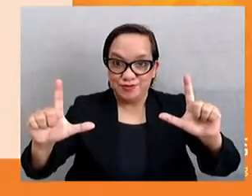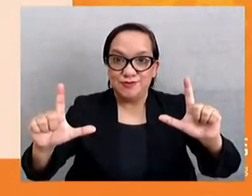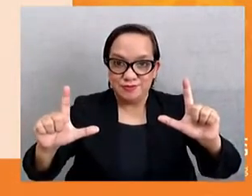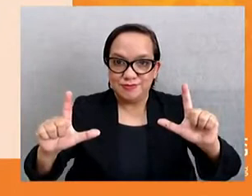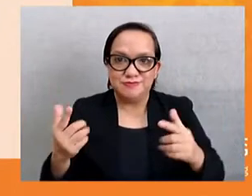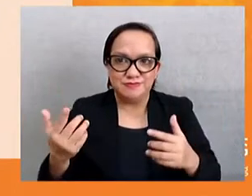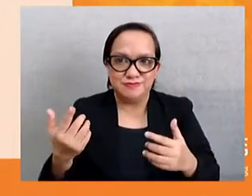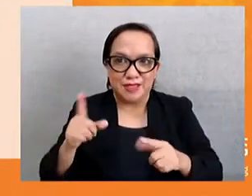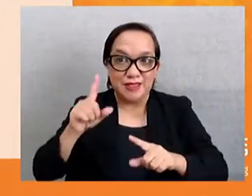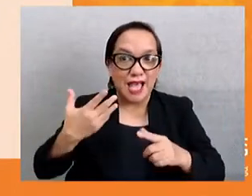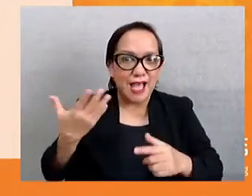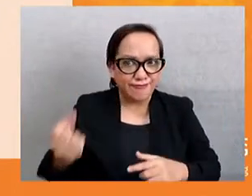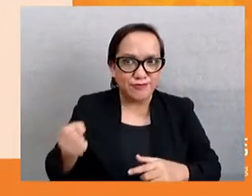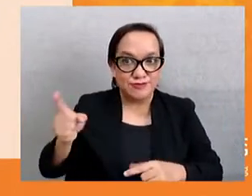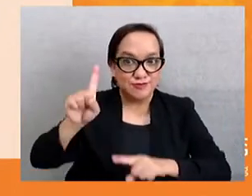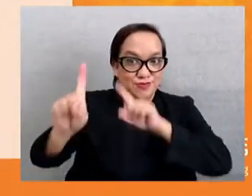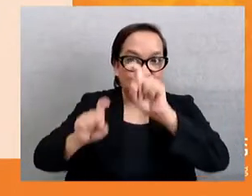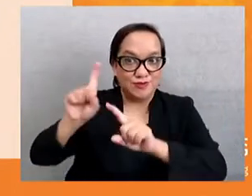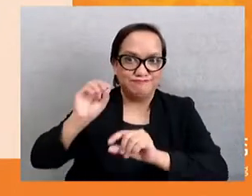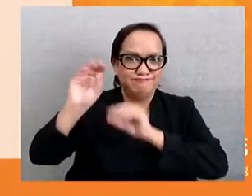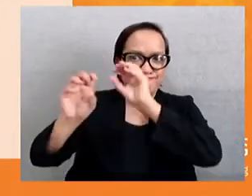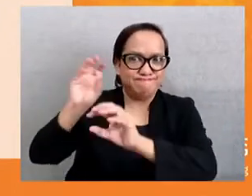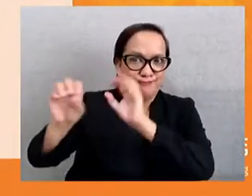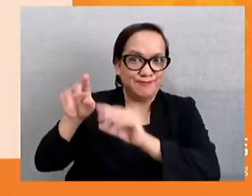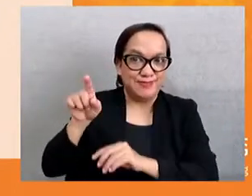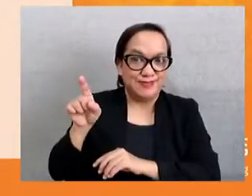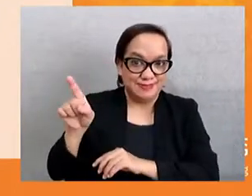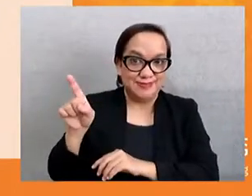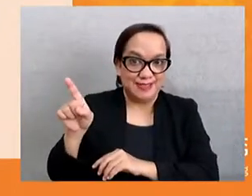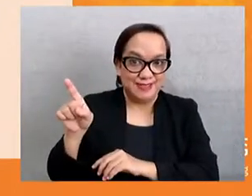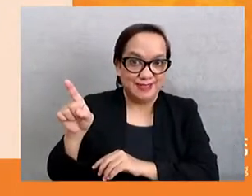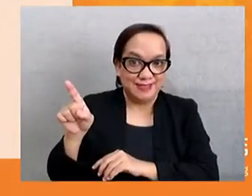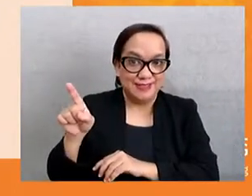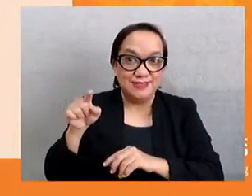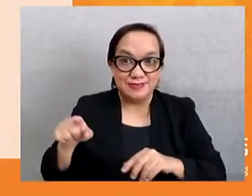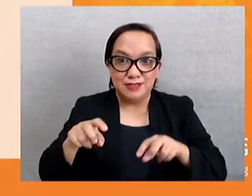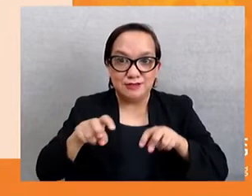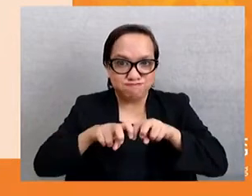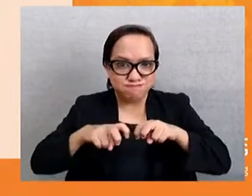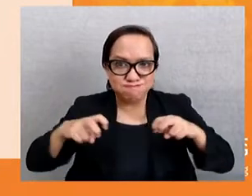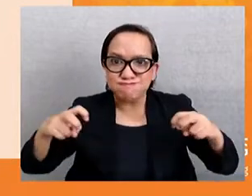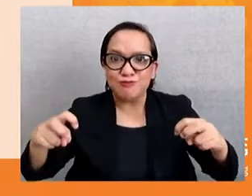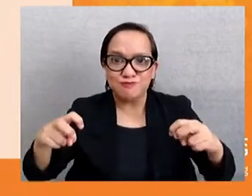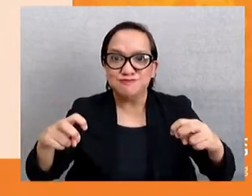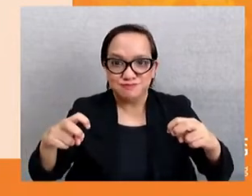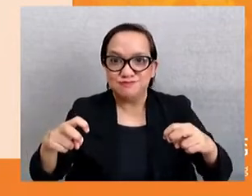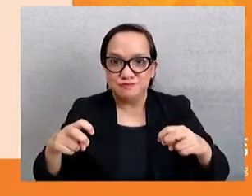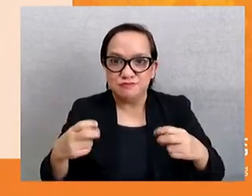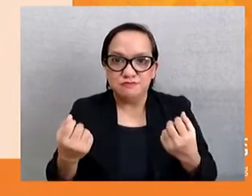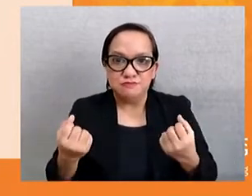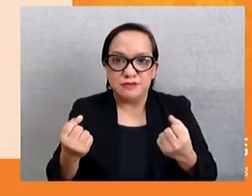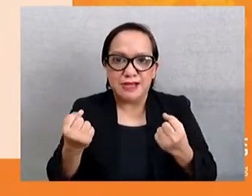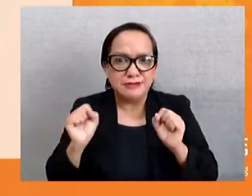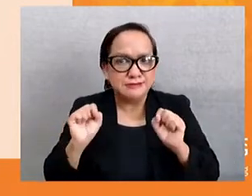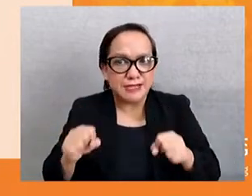website where you can submit questions to the panel of speakers. You can also vote on any questions that interest you. If you're watching